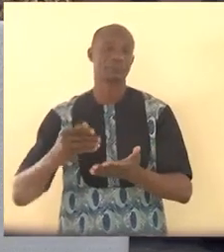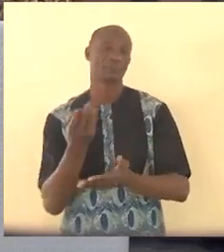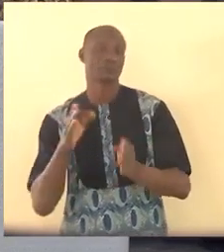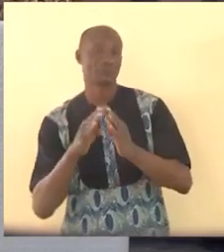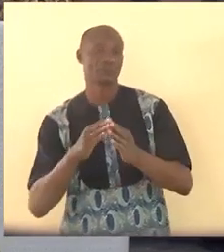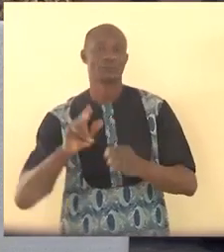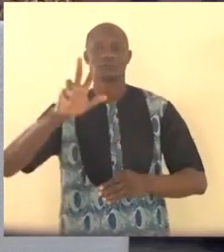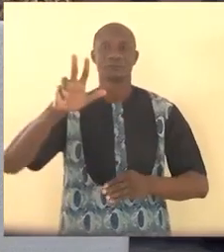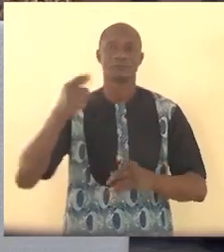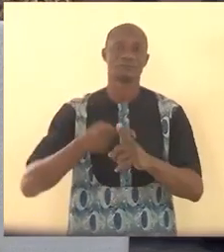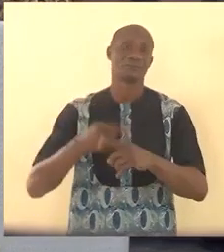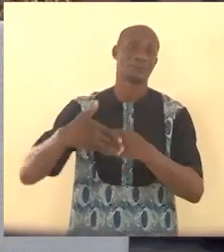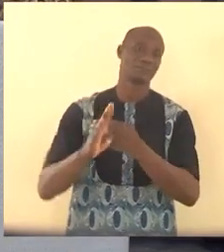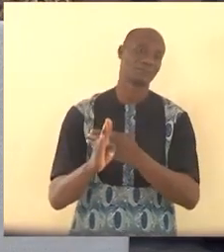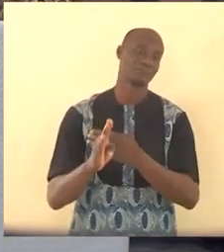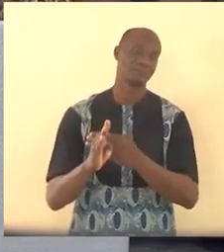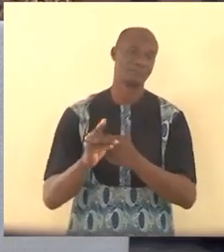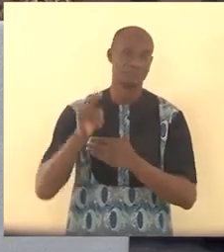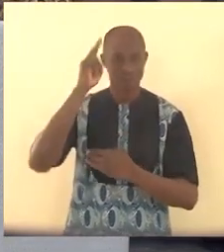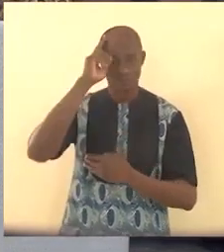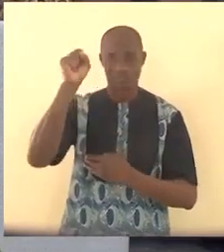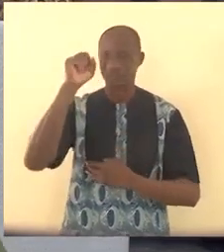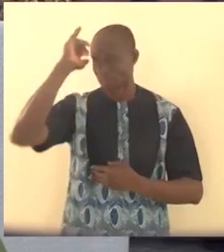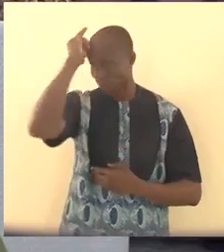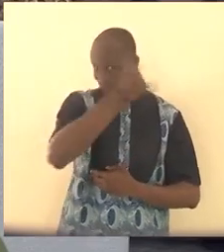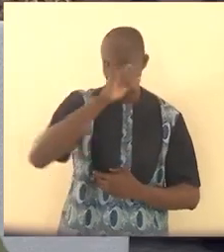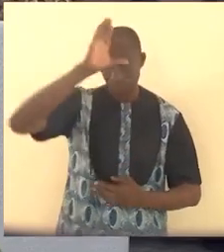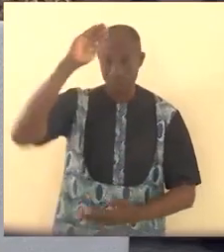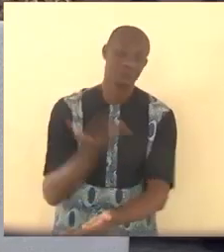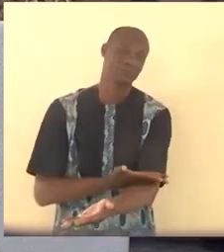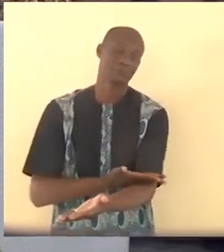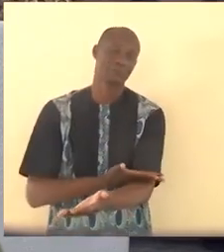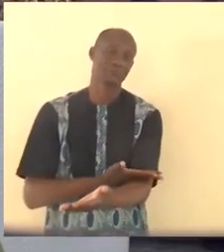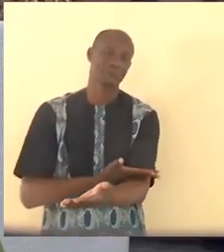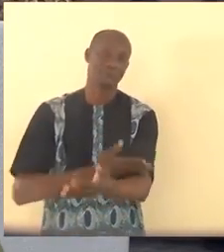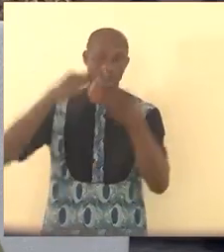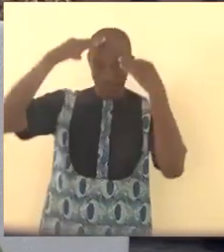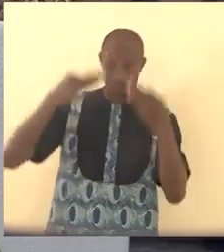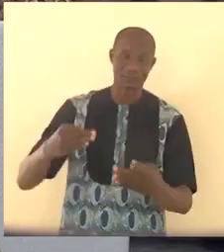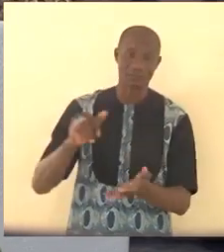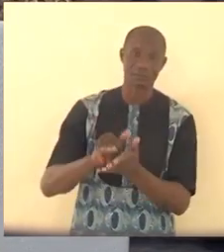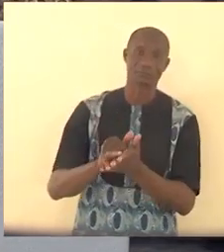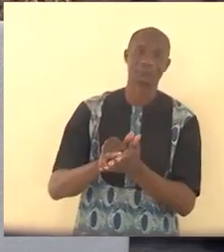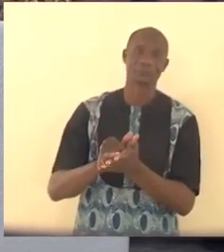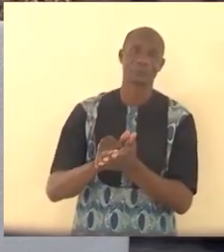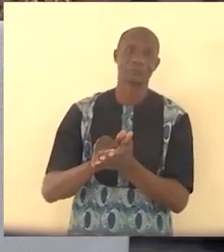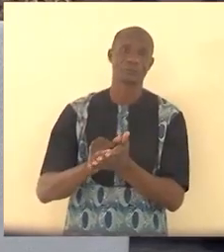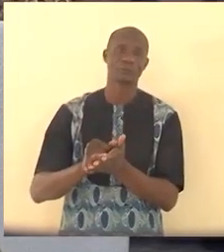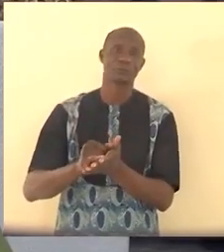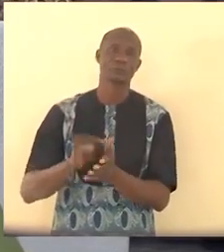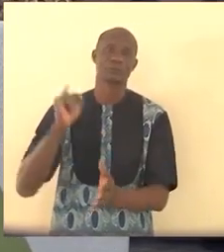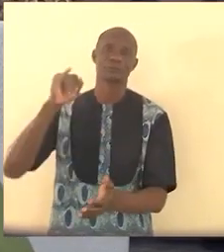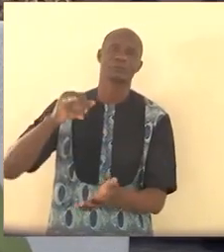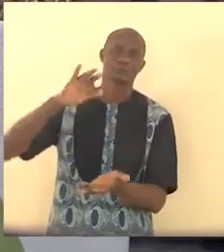then, 3 months after, his idiot son decides that his cocaine